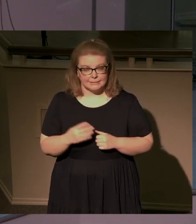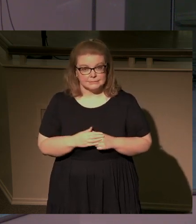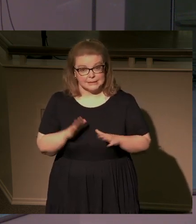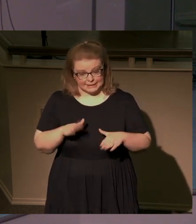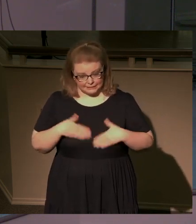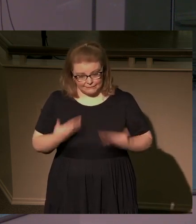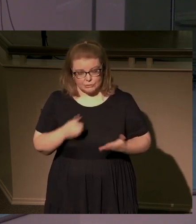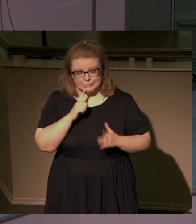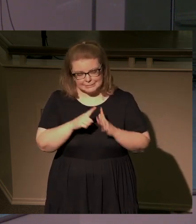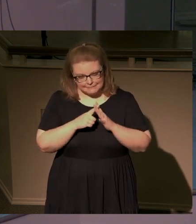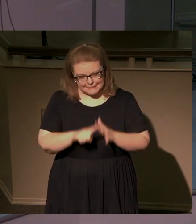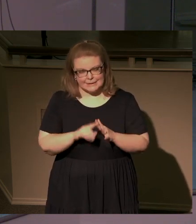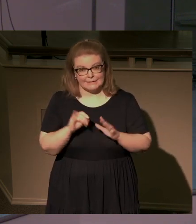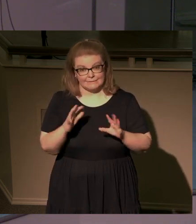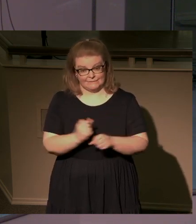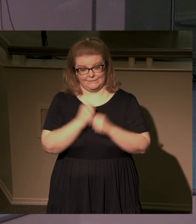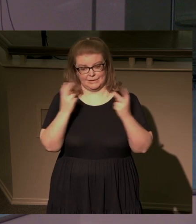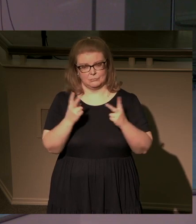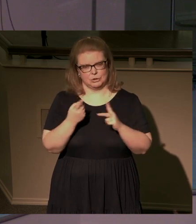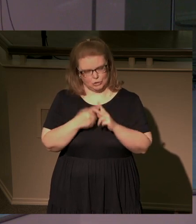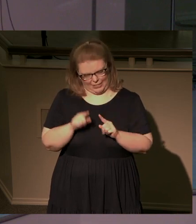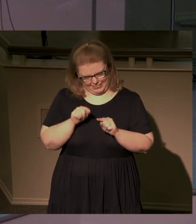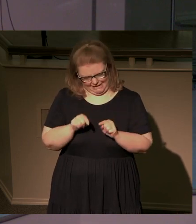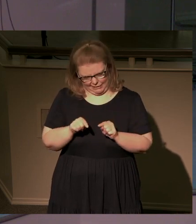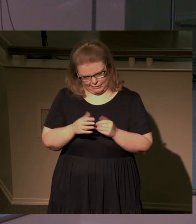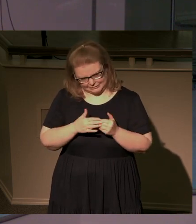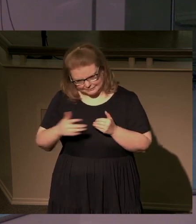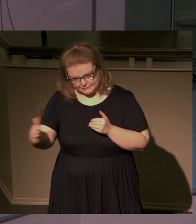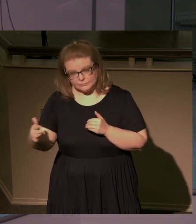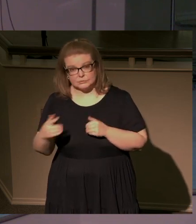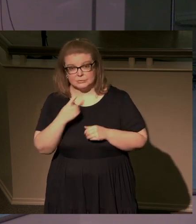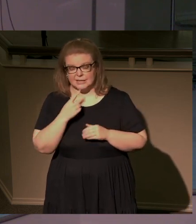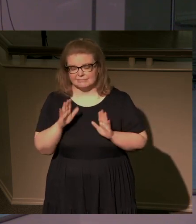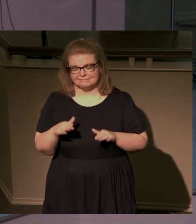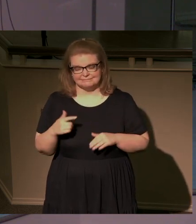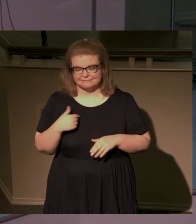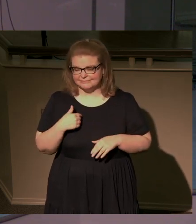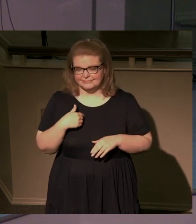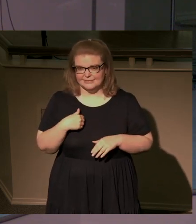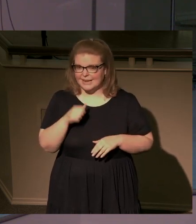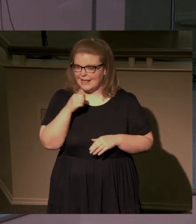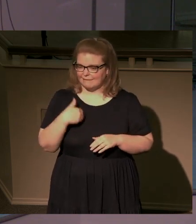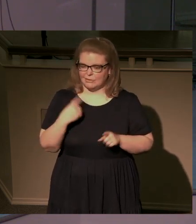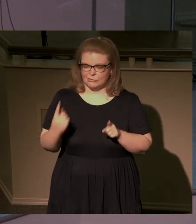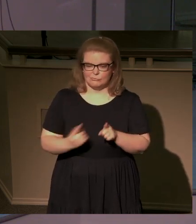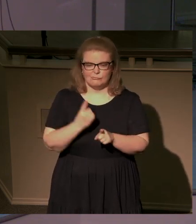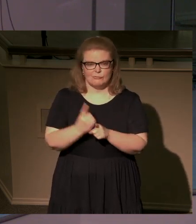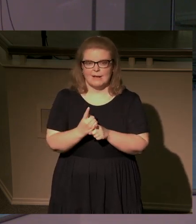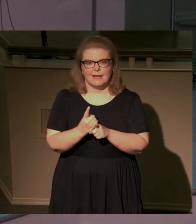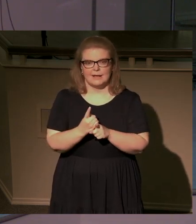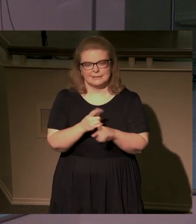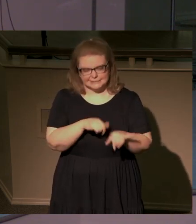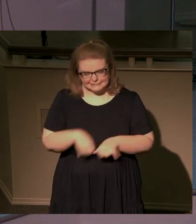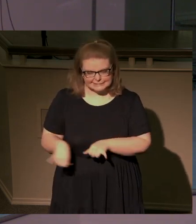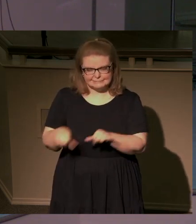of victory. And so you just start there. You say, listen, I didn't raise the right standard for our home.